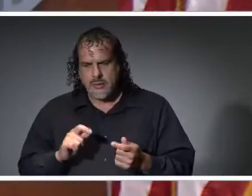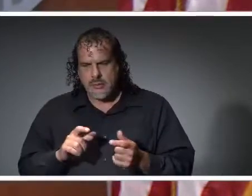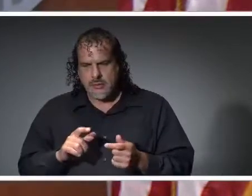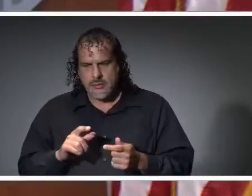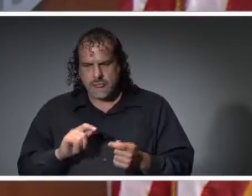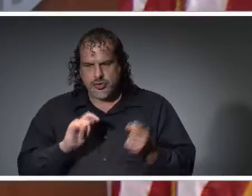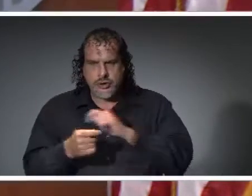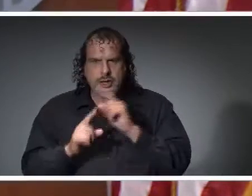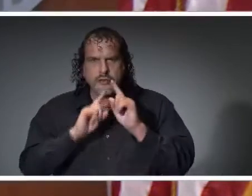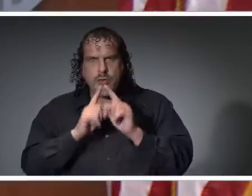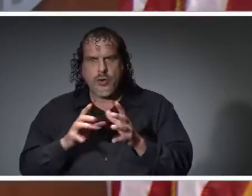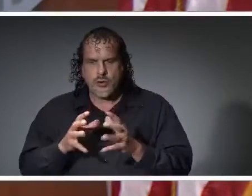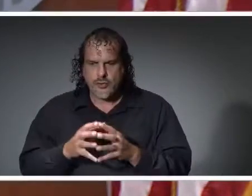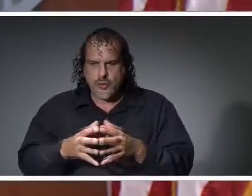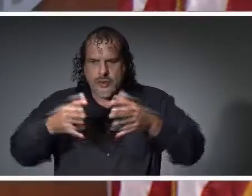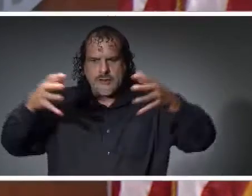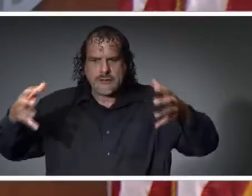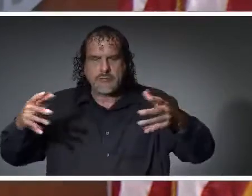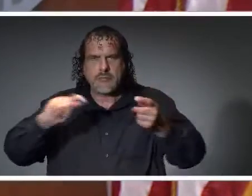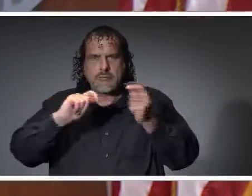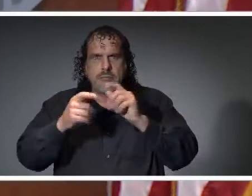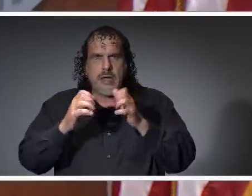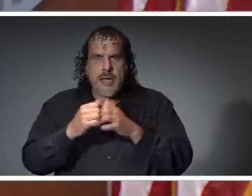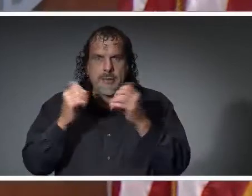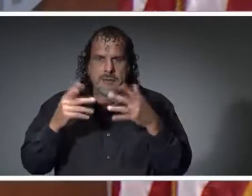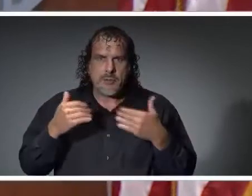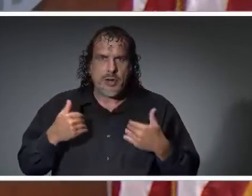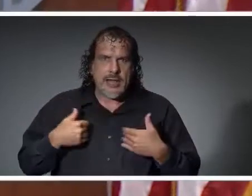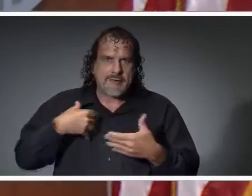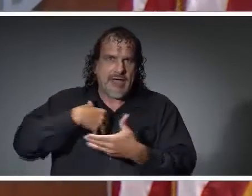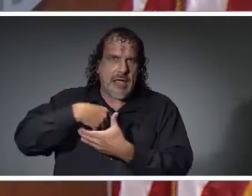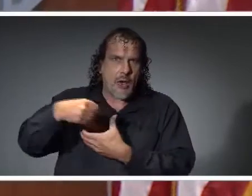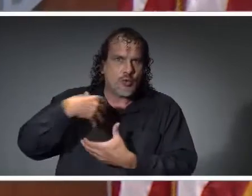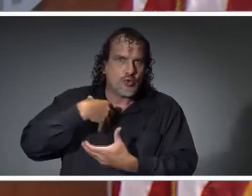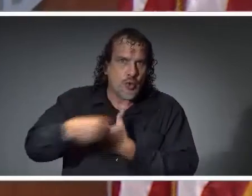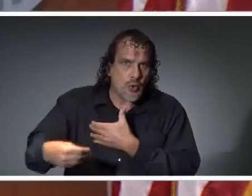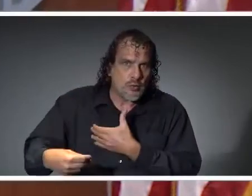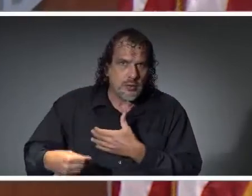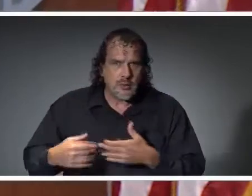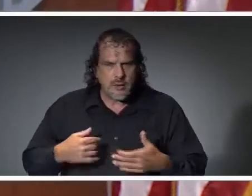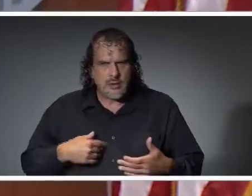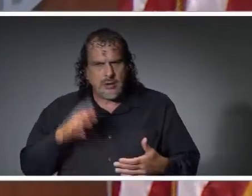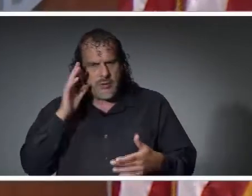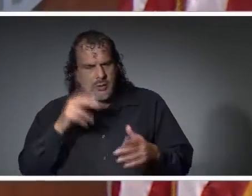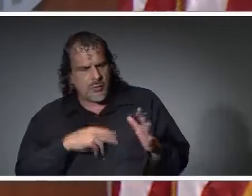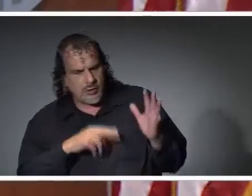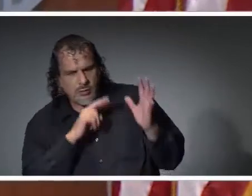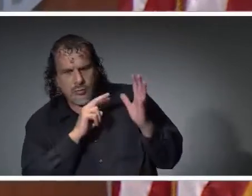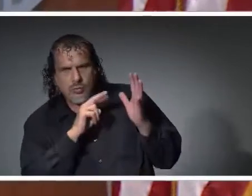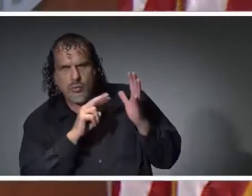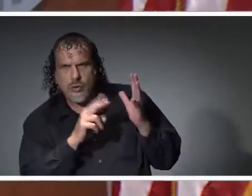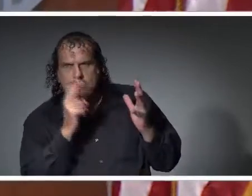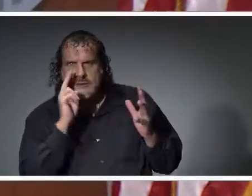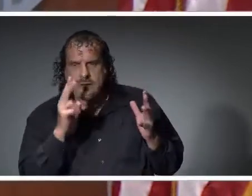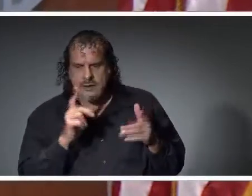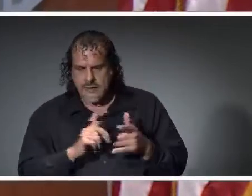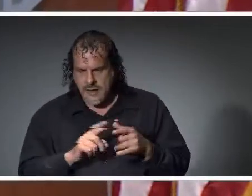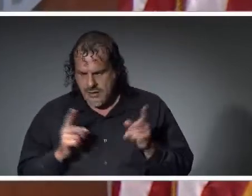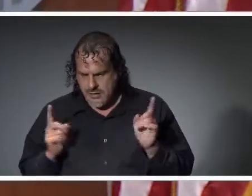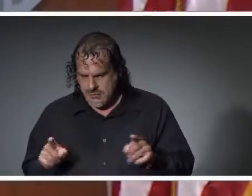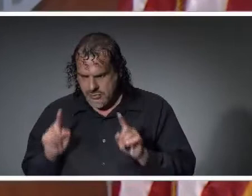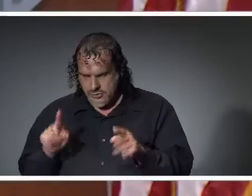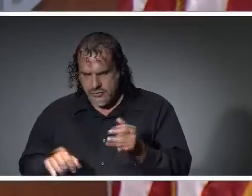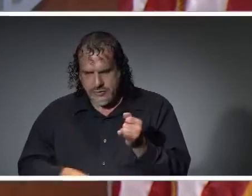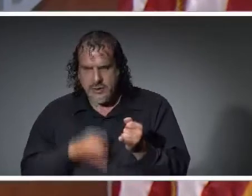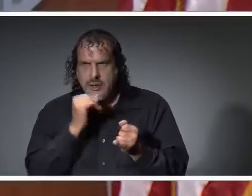outdoor gatherings and the allowance for the size of outdoor gatherings, and we're going to continue to monitor that. That goes until the